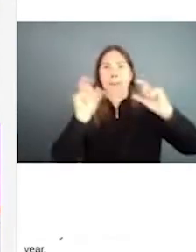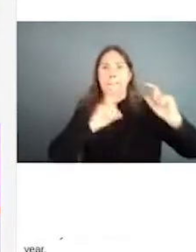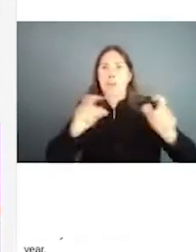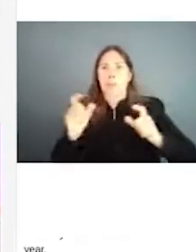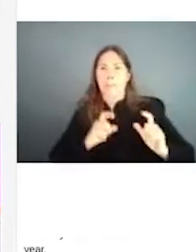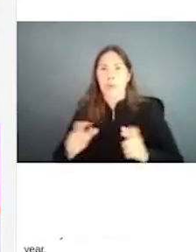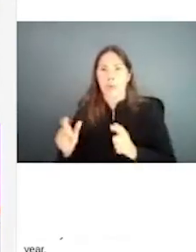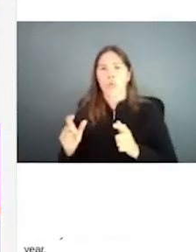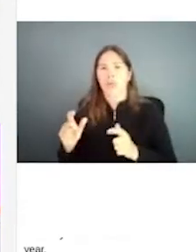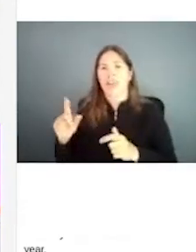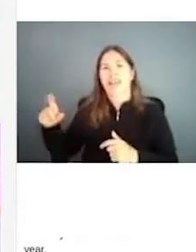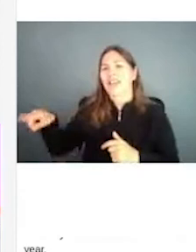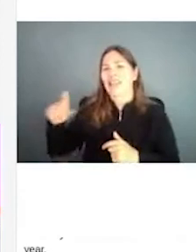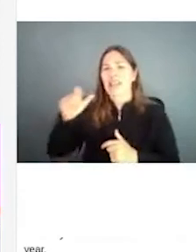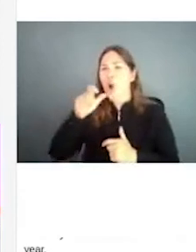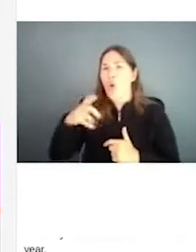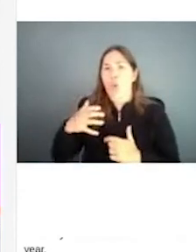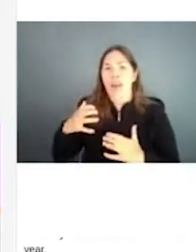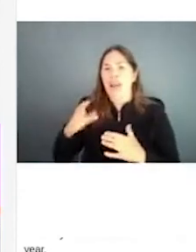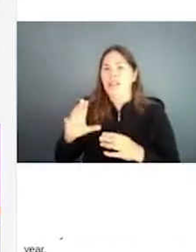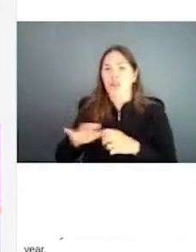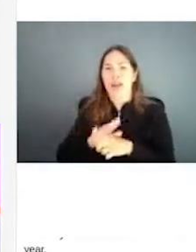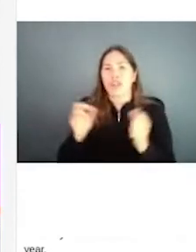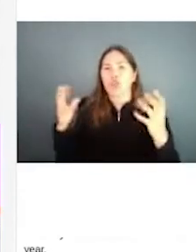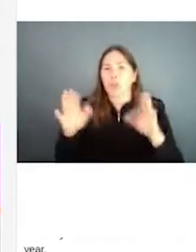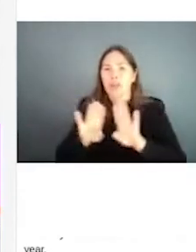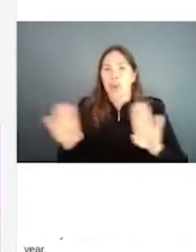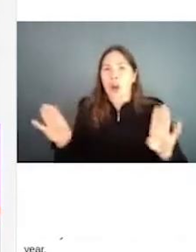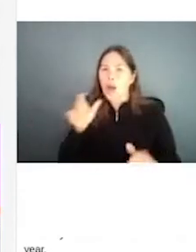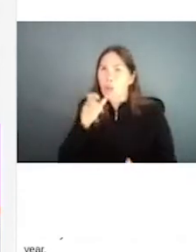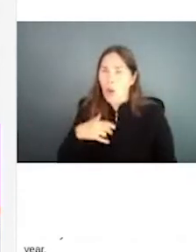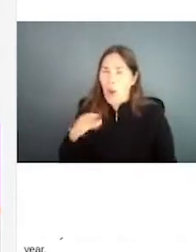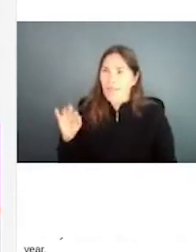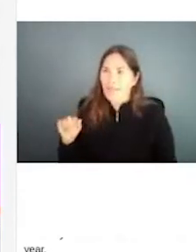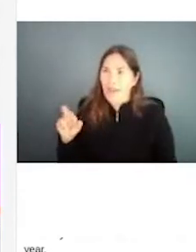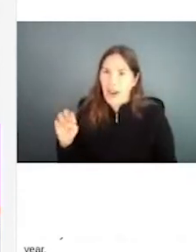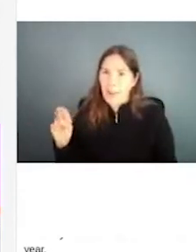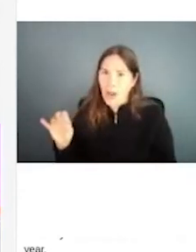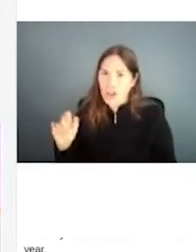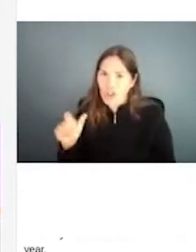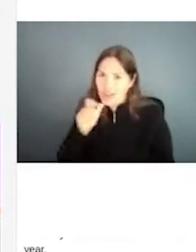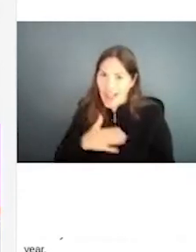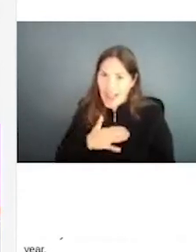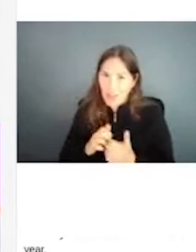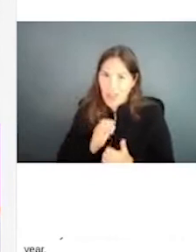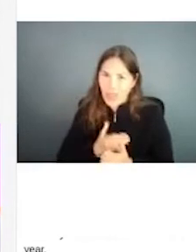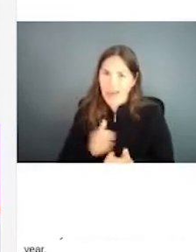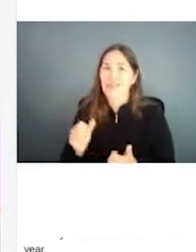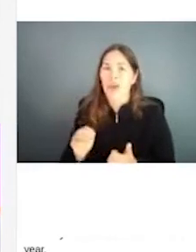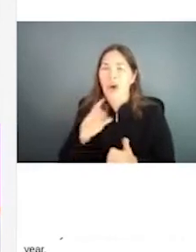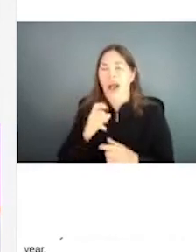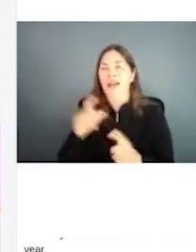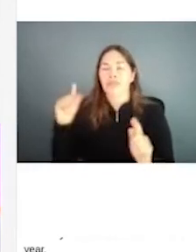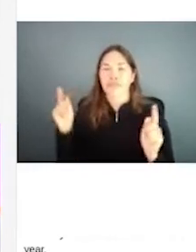up, not cover a lot of space on the walls, so the fire marshal's not unhappy in the hallway. And I could